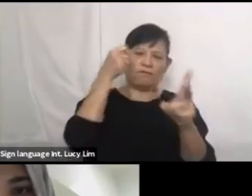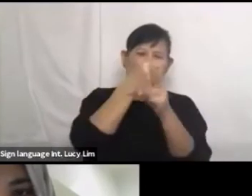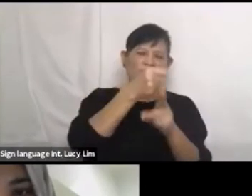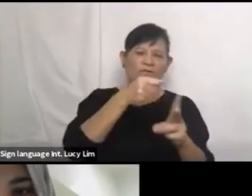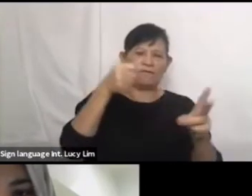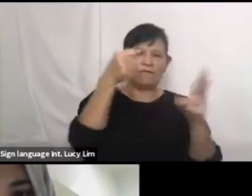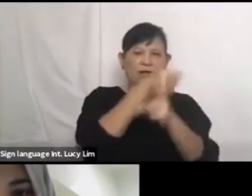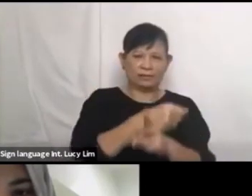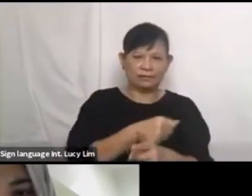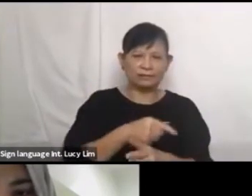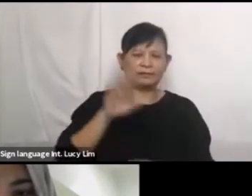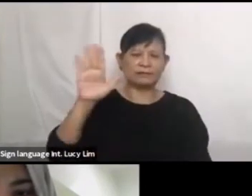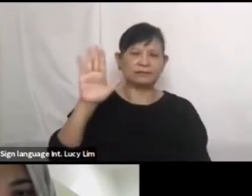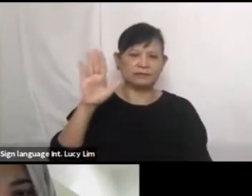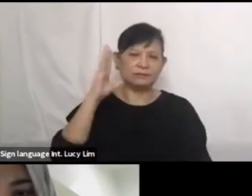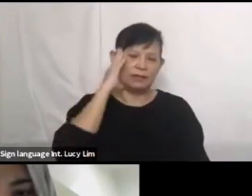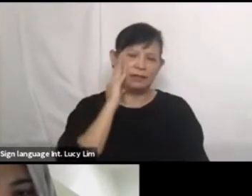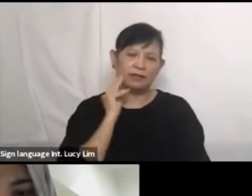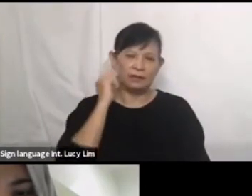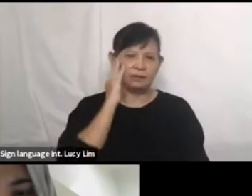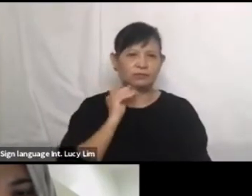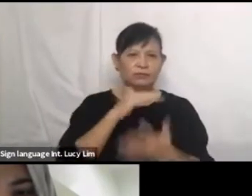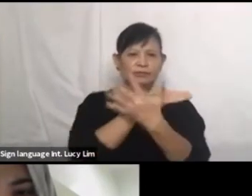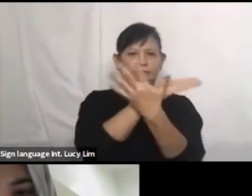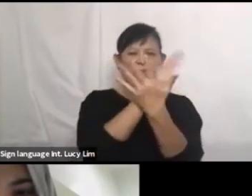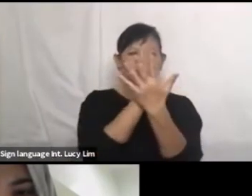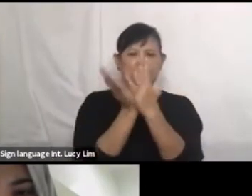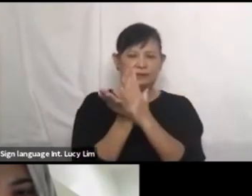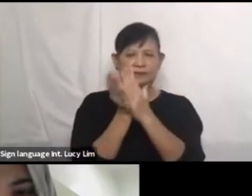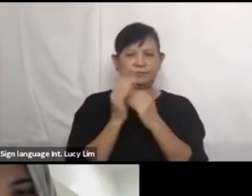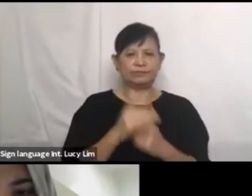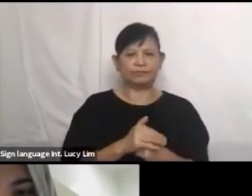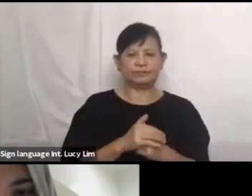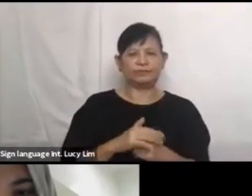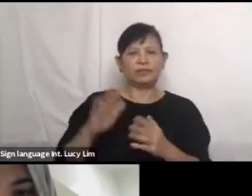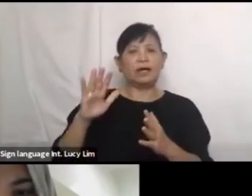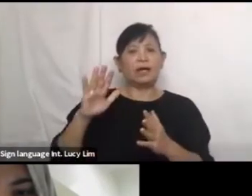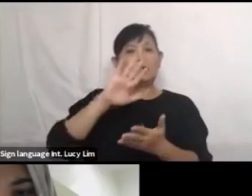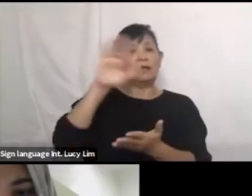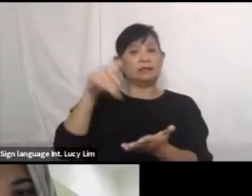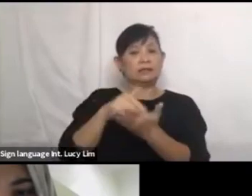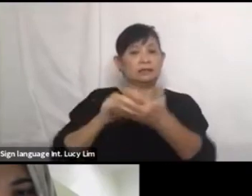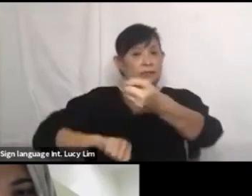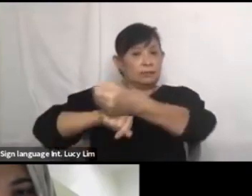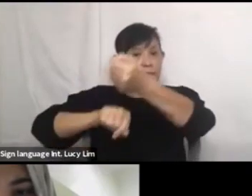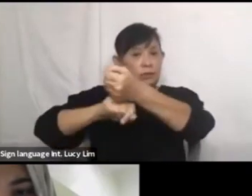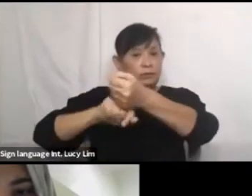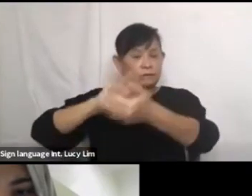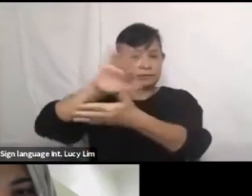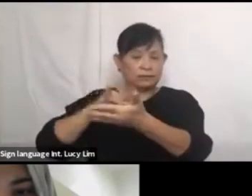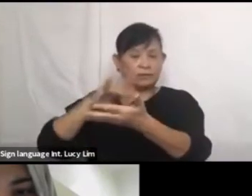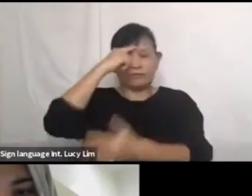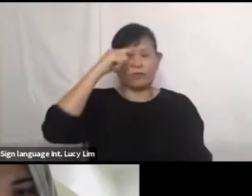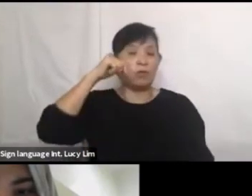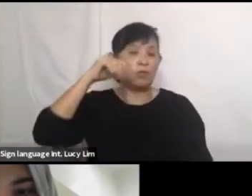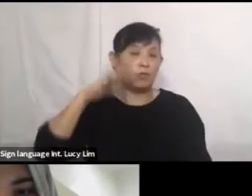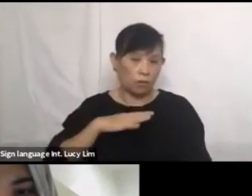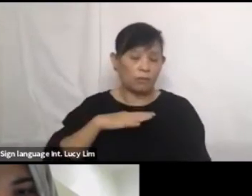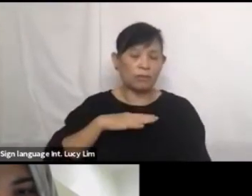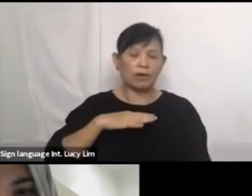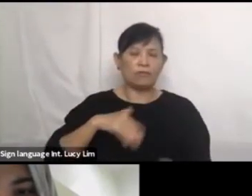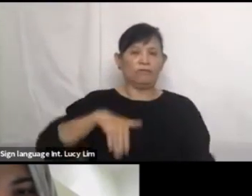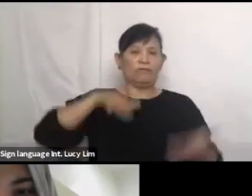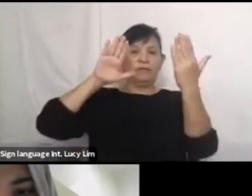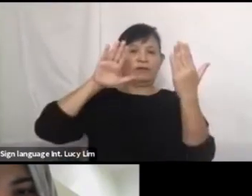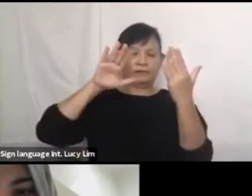whole lot of range of violence. So are crisis centers or the support centers for women who face violence, are